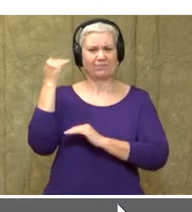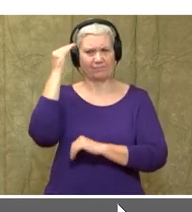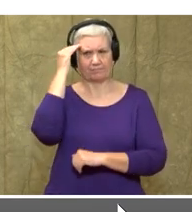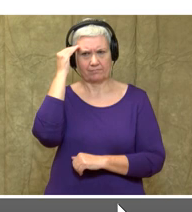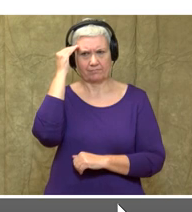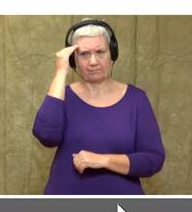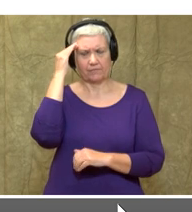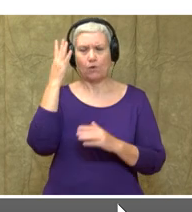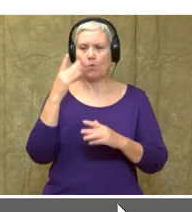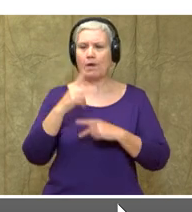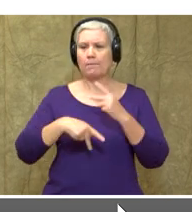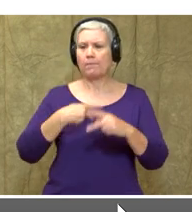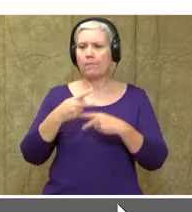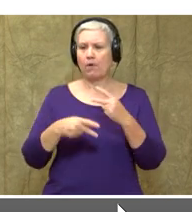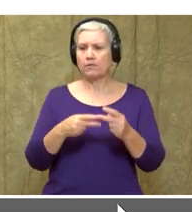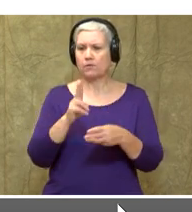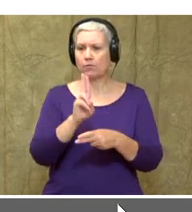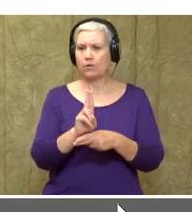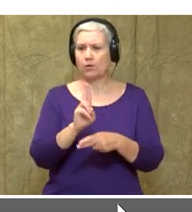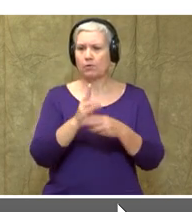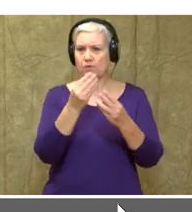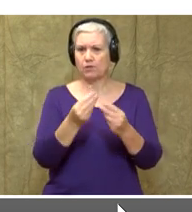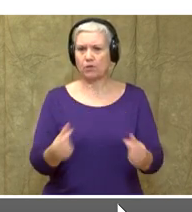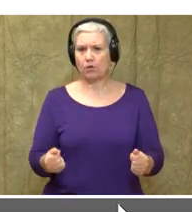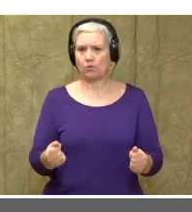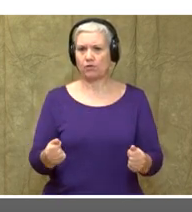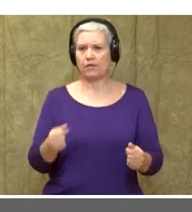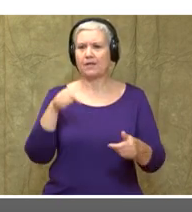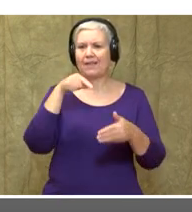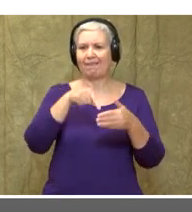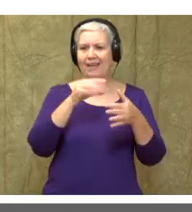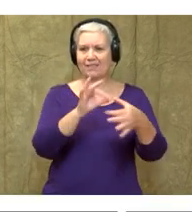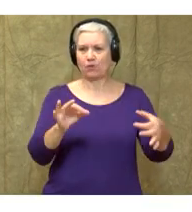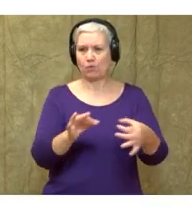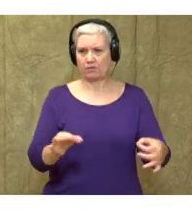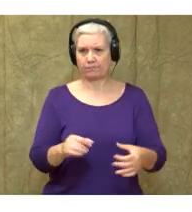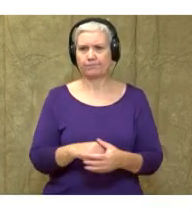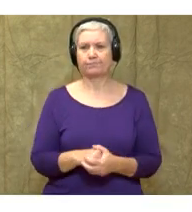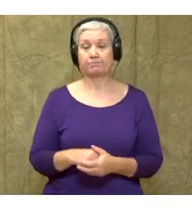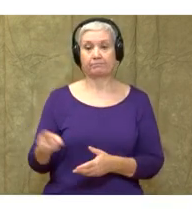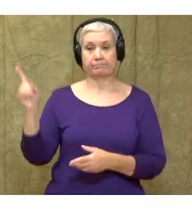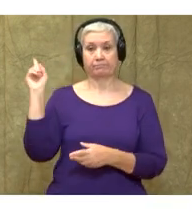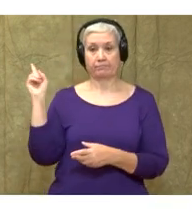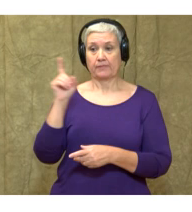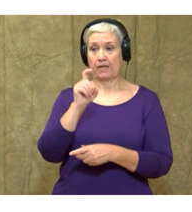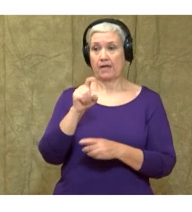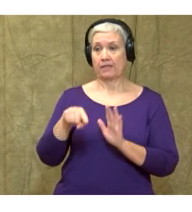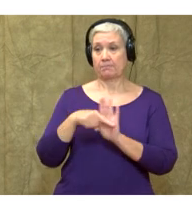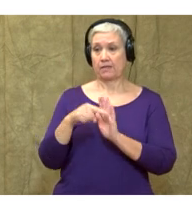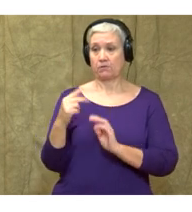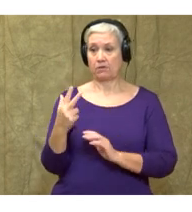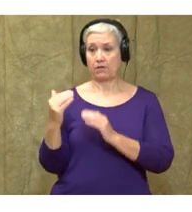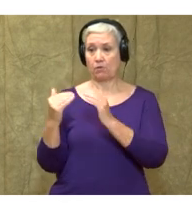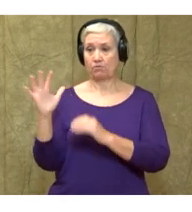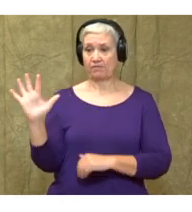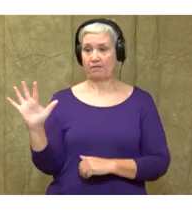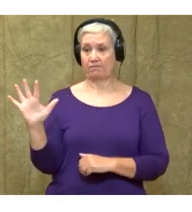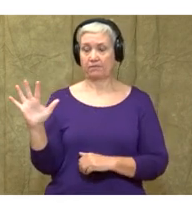processes would you use to find the solutions to the following equations? The first one being x minus 3 is equal to